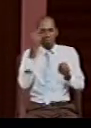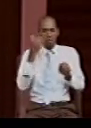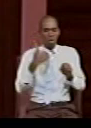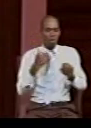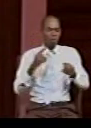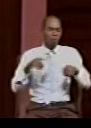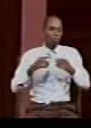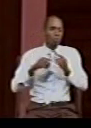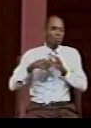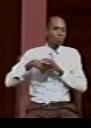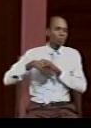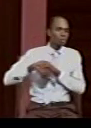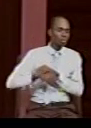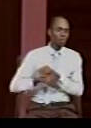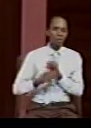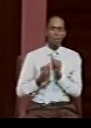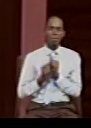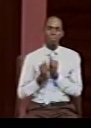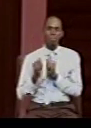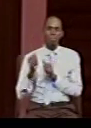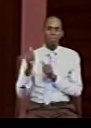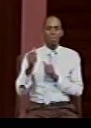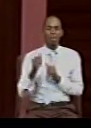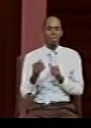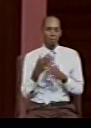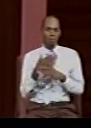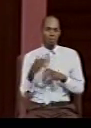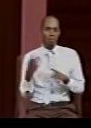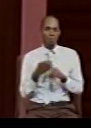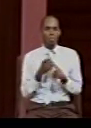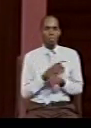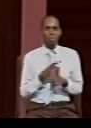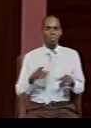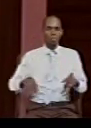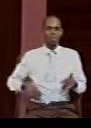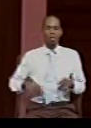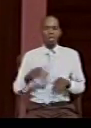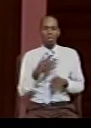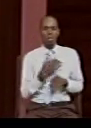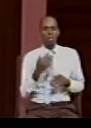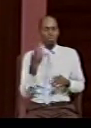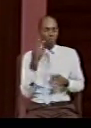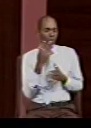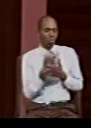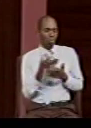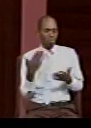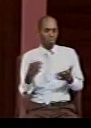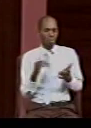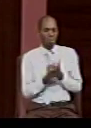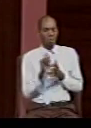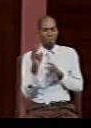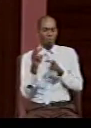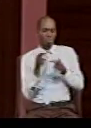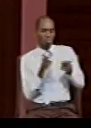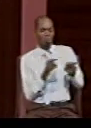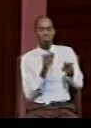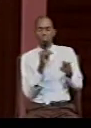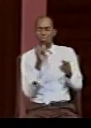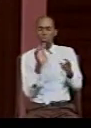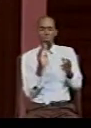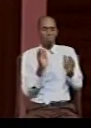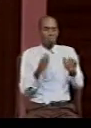your conscience, your heart has told you that this appears impossible, that seemingly